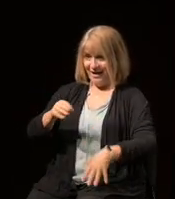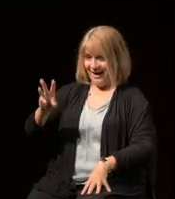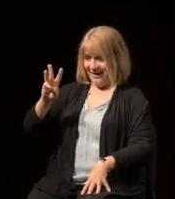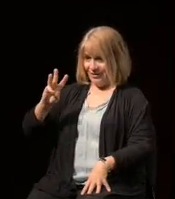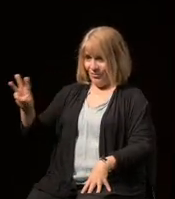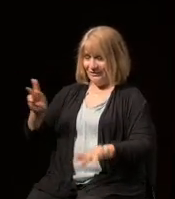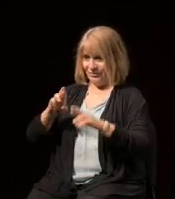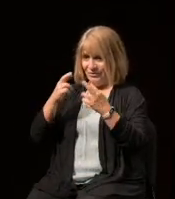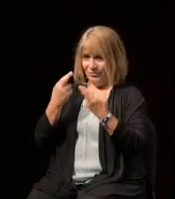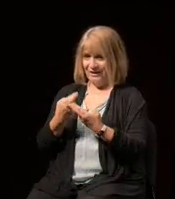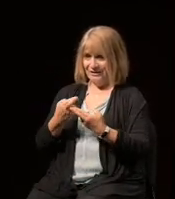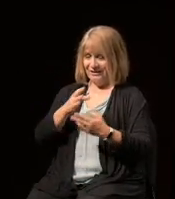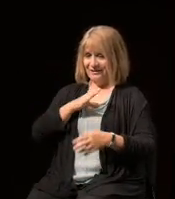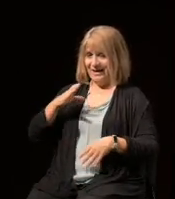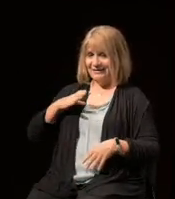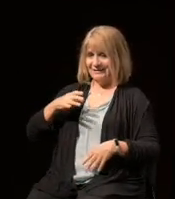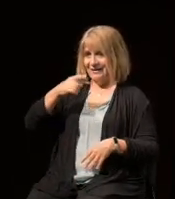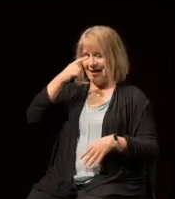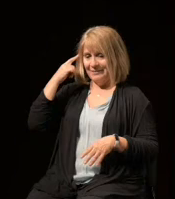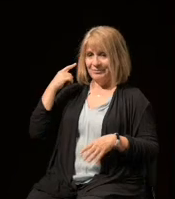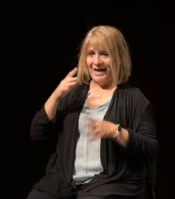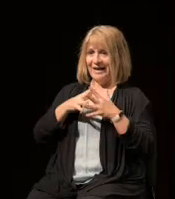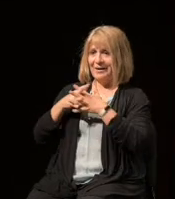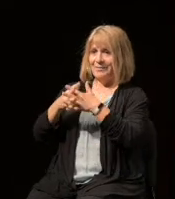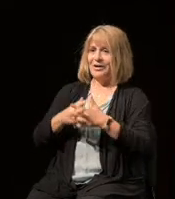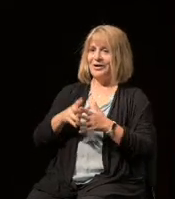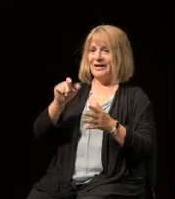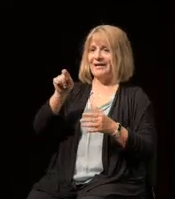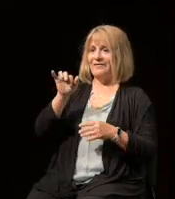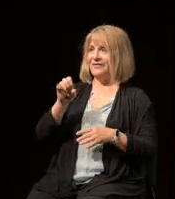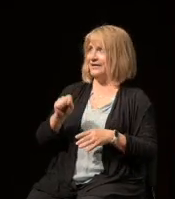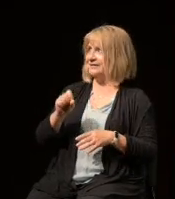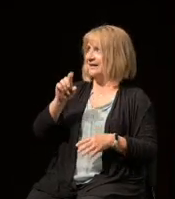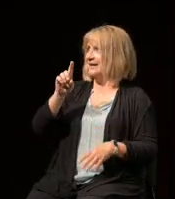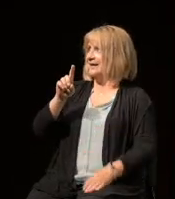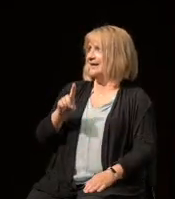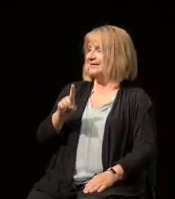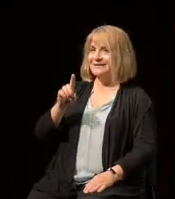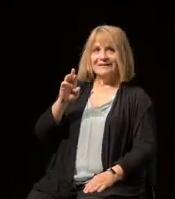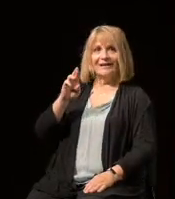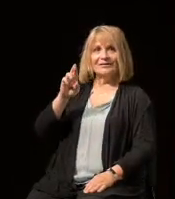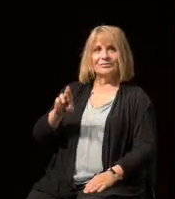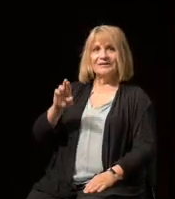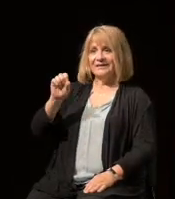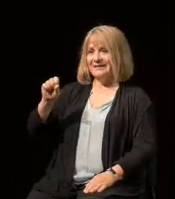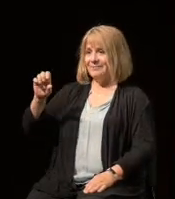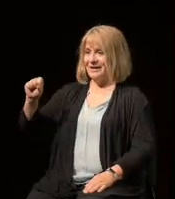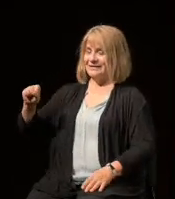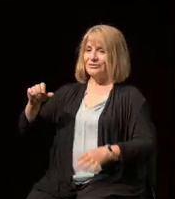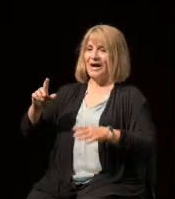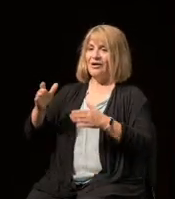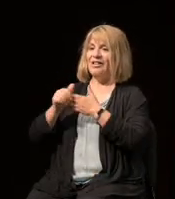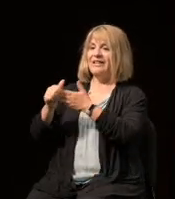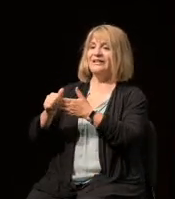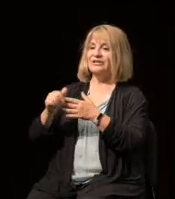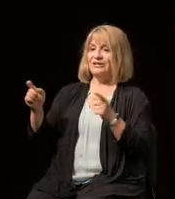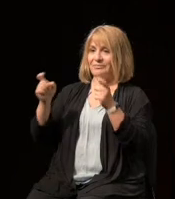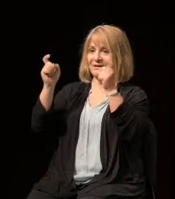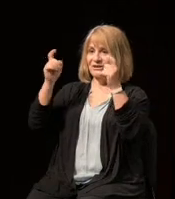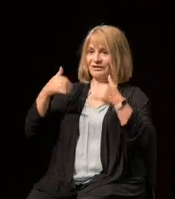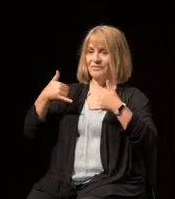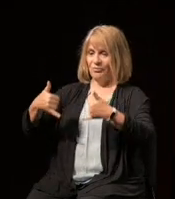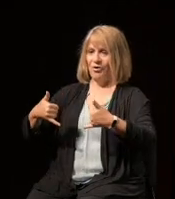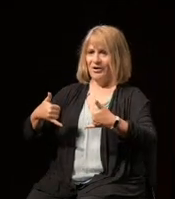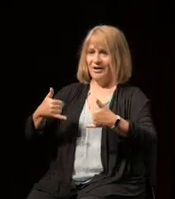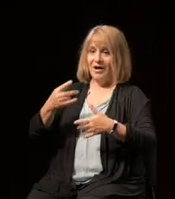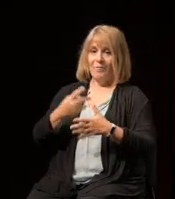Council on Black American Affairs Dr. Regina Stanback-Stroud Leadership Achievement Award, both awarded to